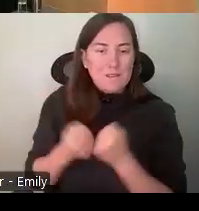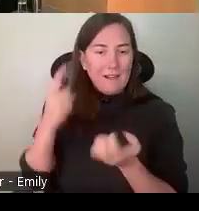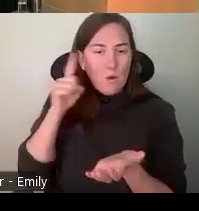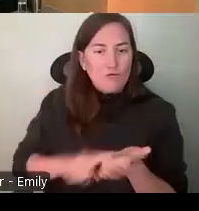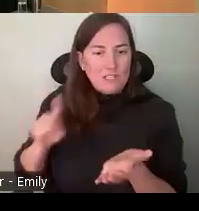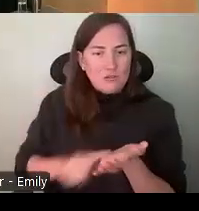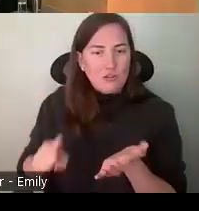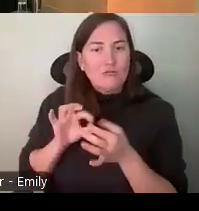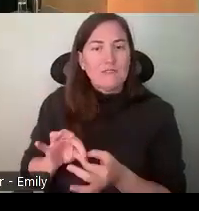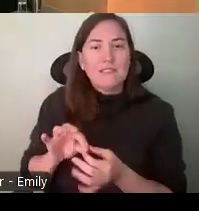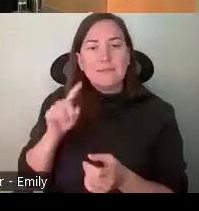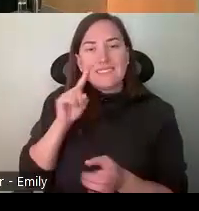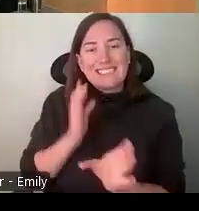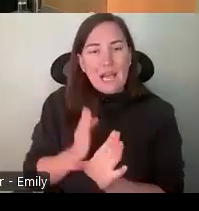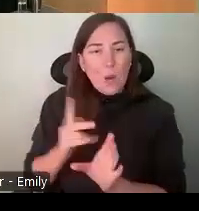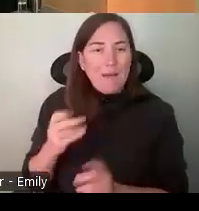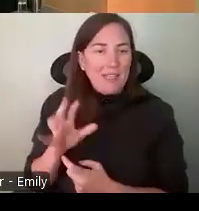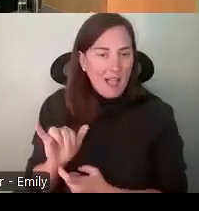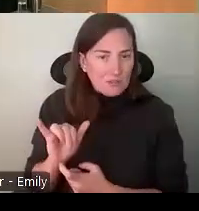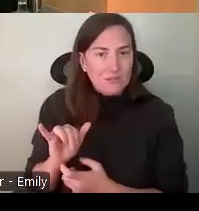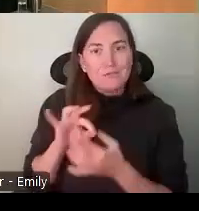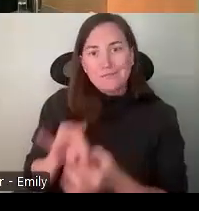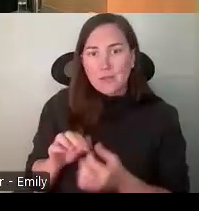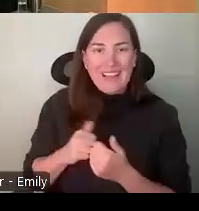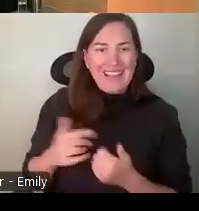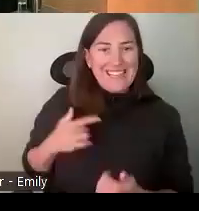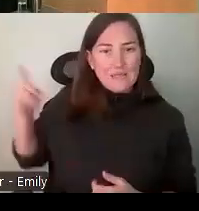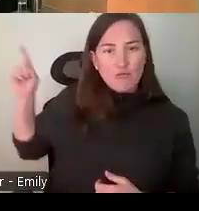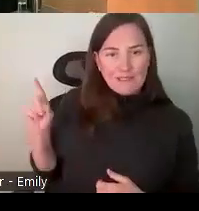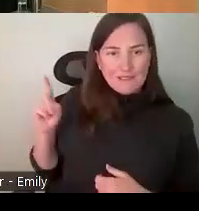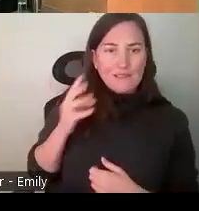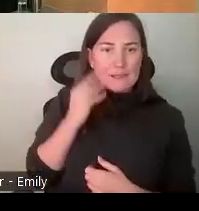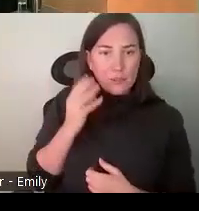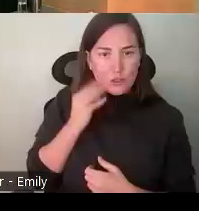in Psychopathology, all about sensed presence experiences